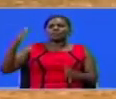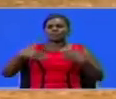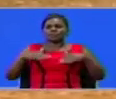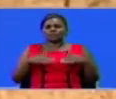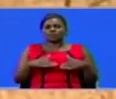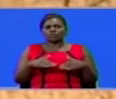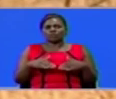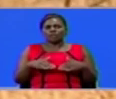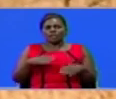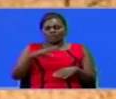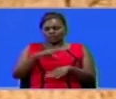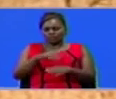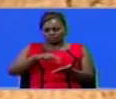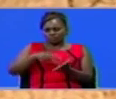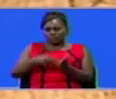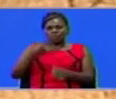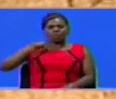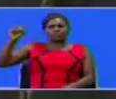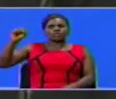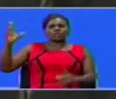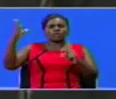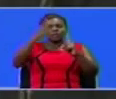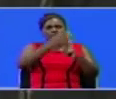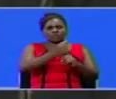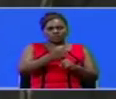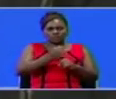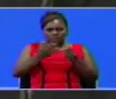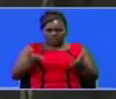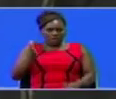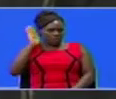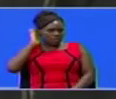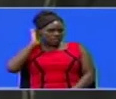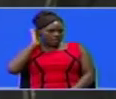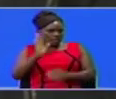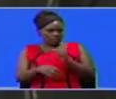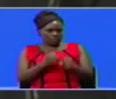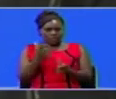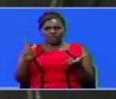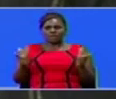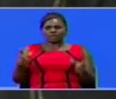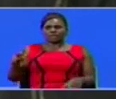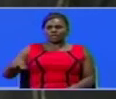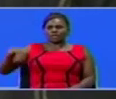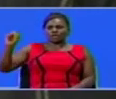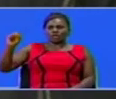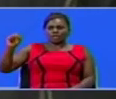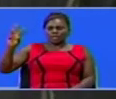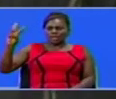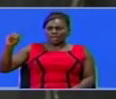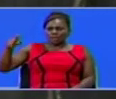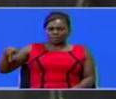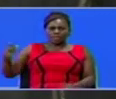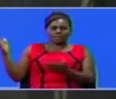are exploiting the development for political gain. The lead has obtained an audio clip where Laikipia North Member of Parliament,